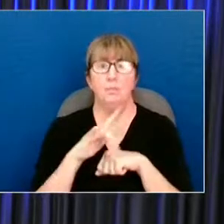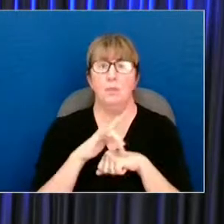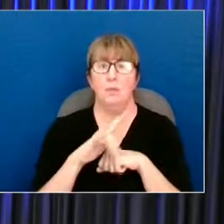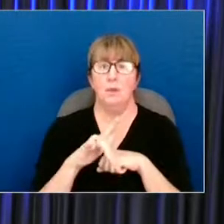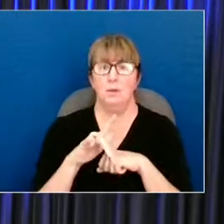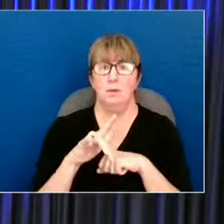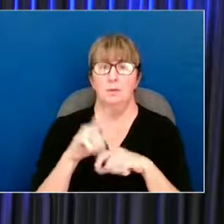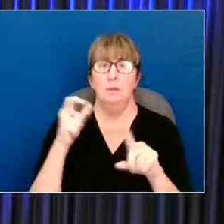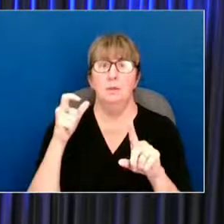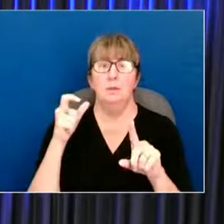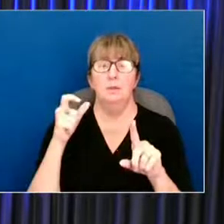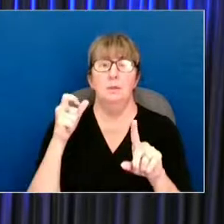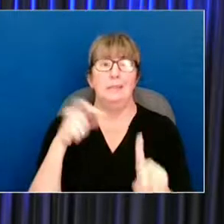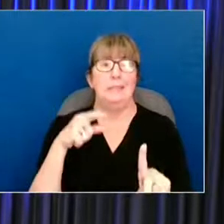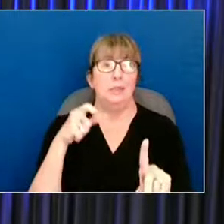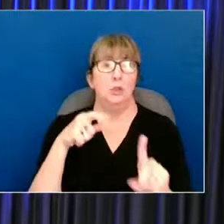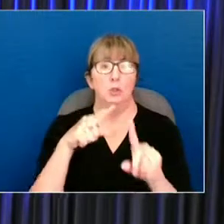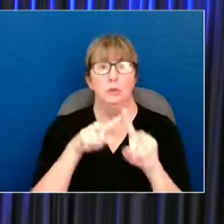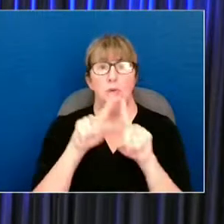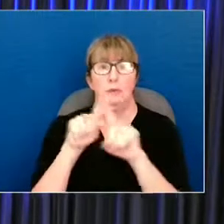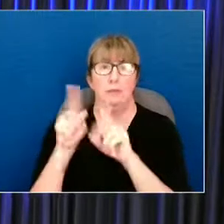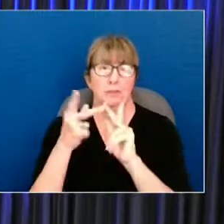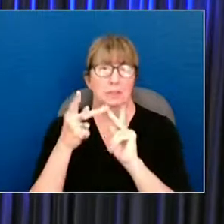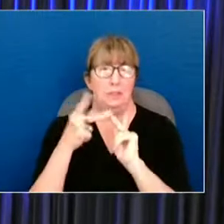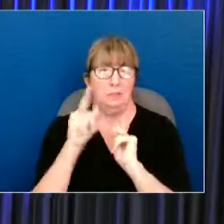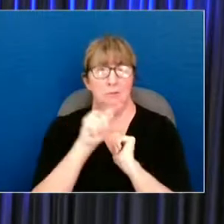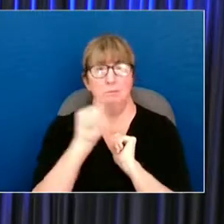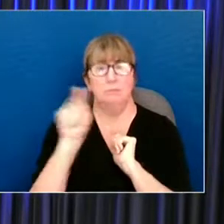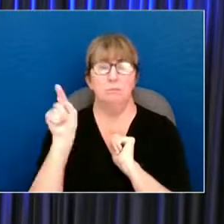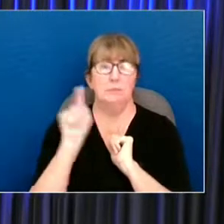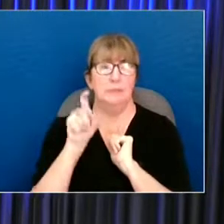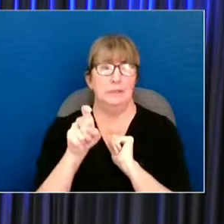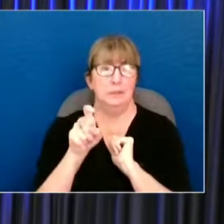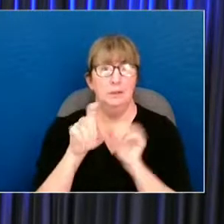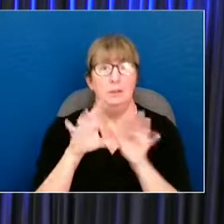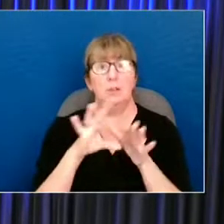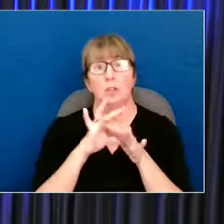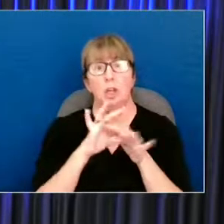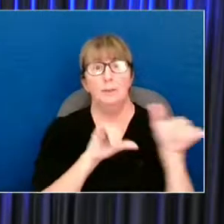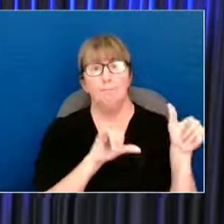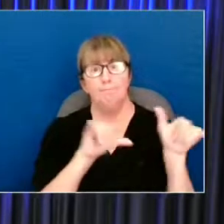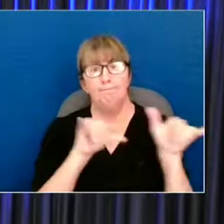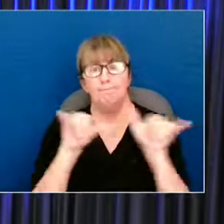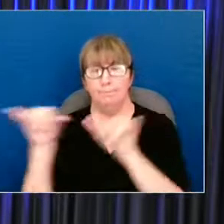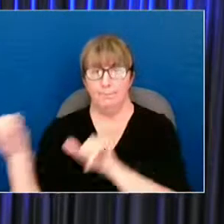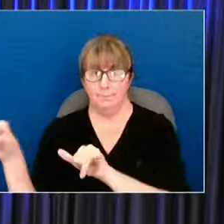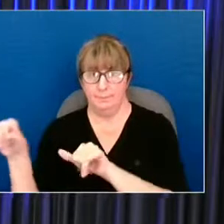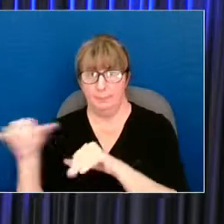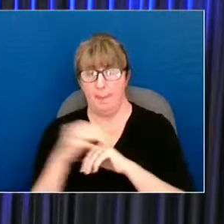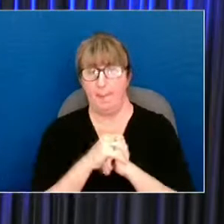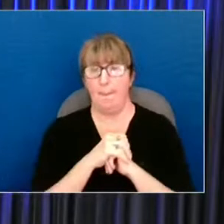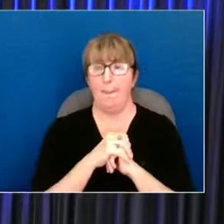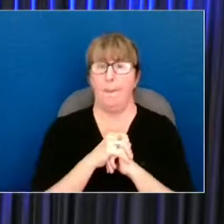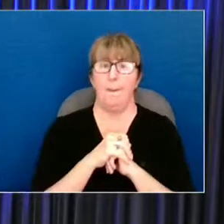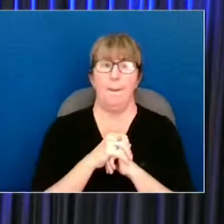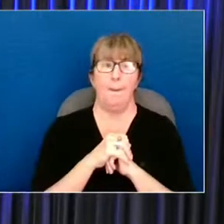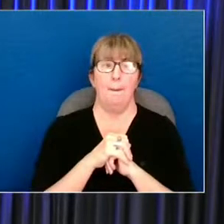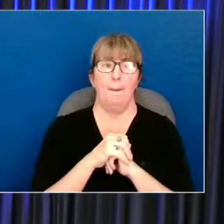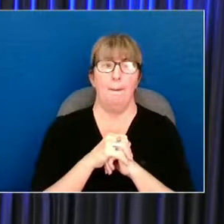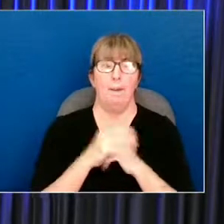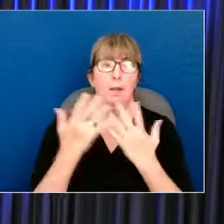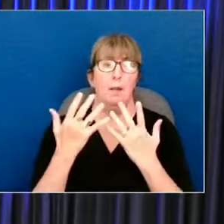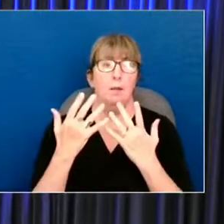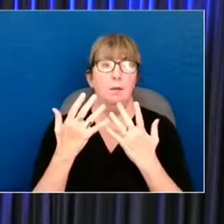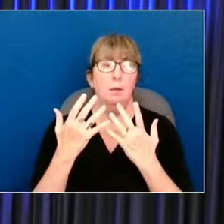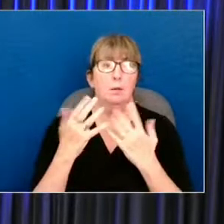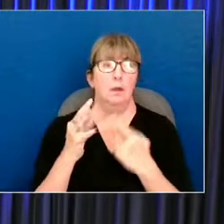sites as needed. The content obviously will be the same, unless there's an expansion of the